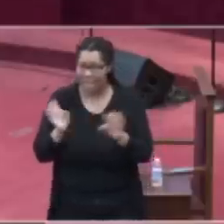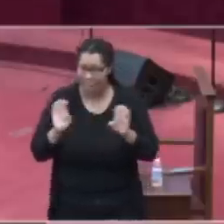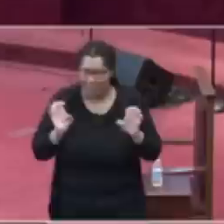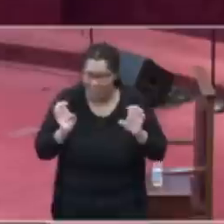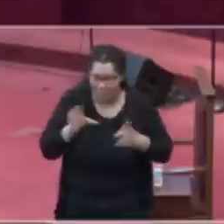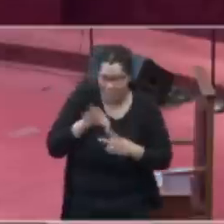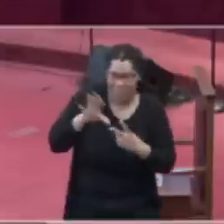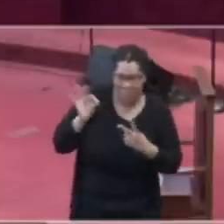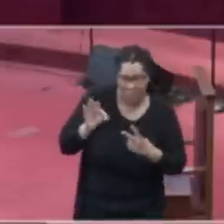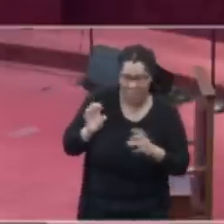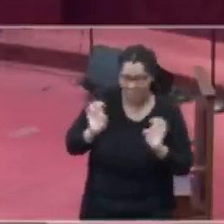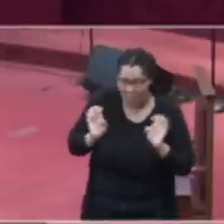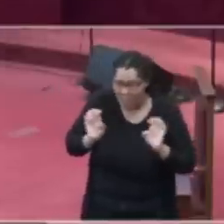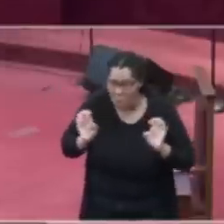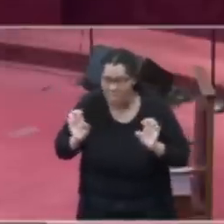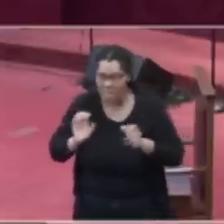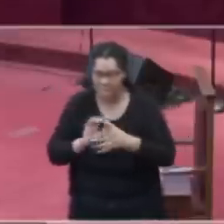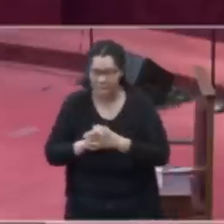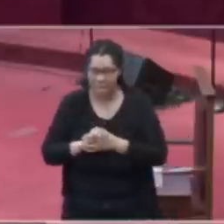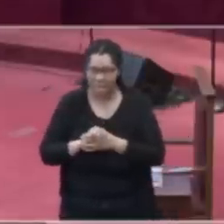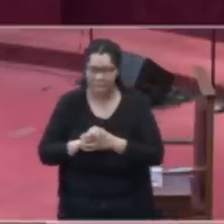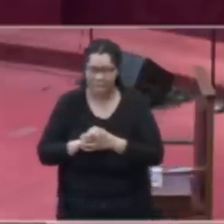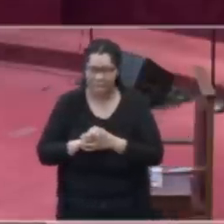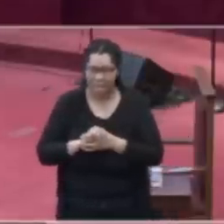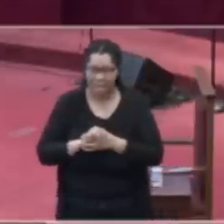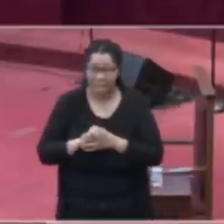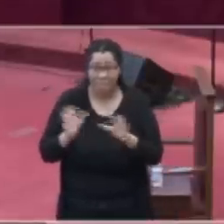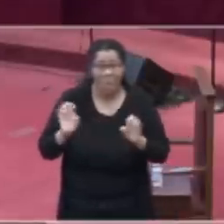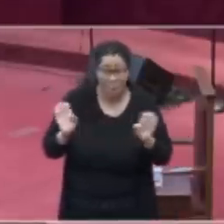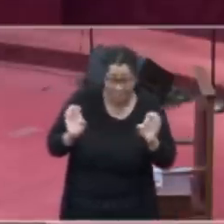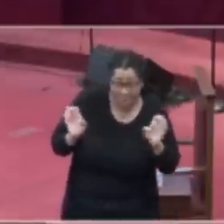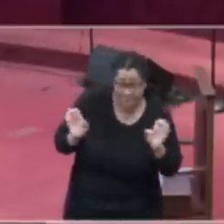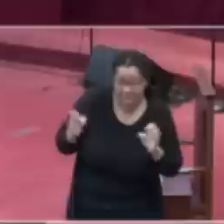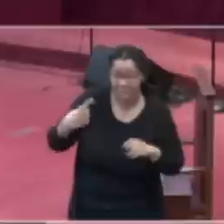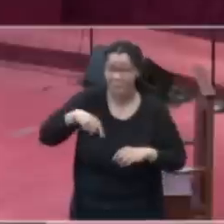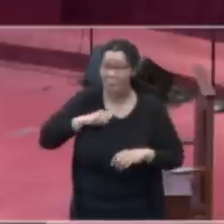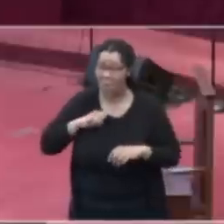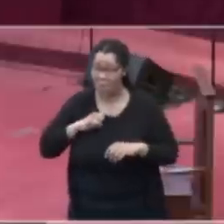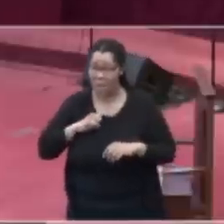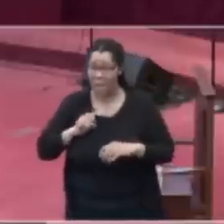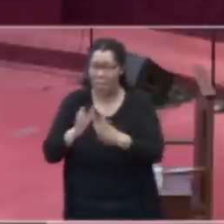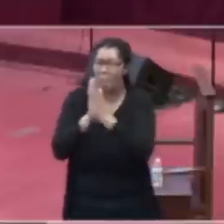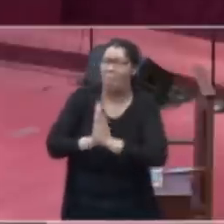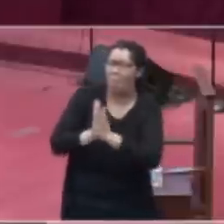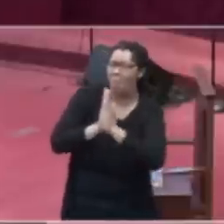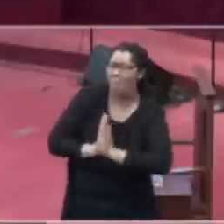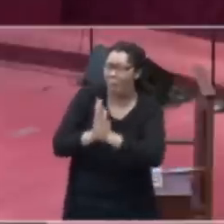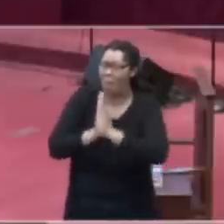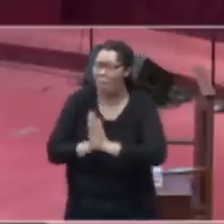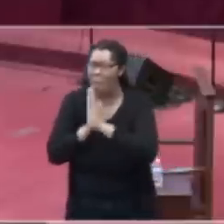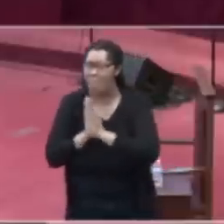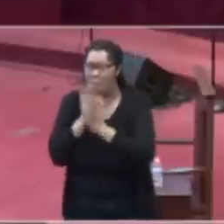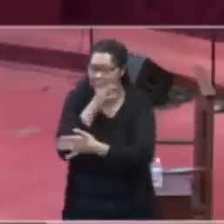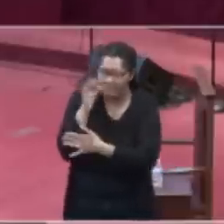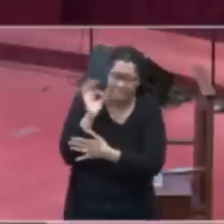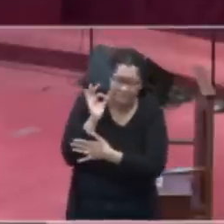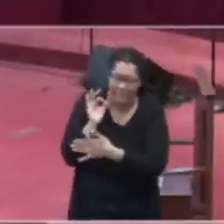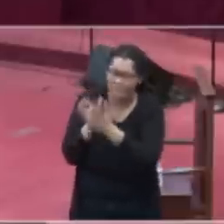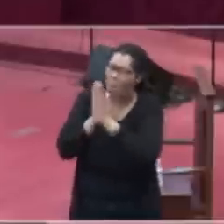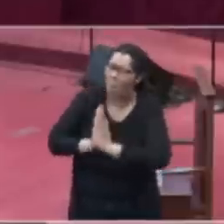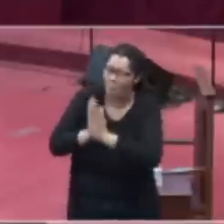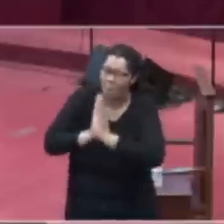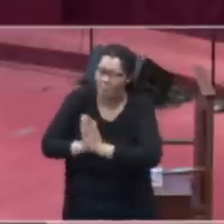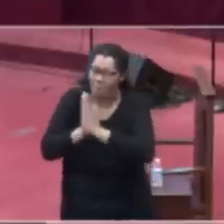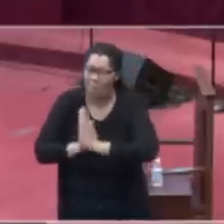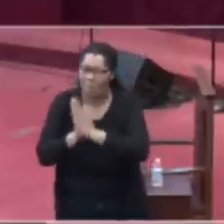choice situation, and because it was an emergency, we bled out our prayer, we fasted and prayed,